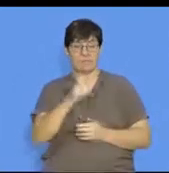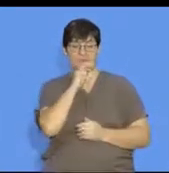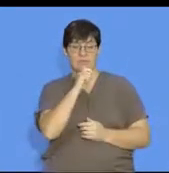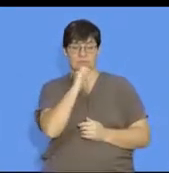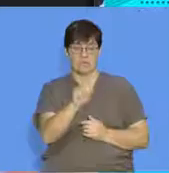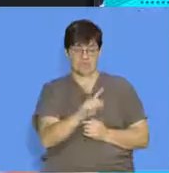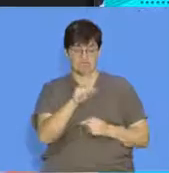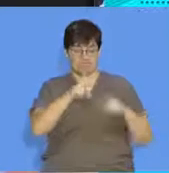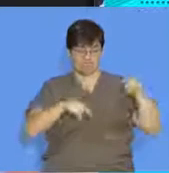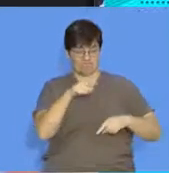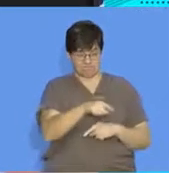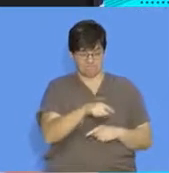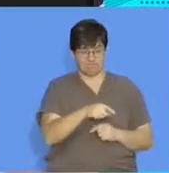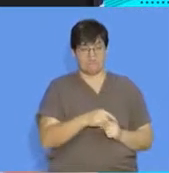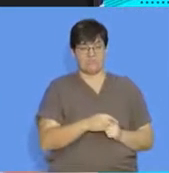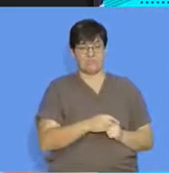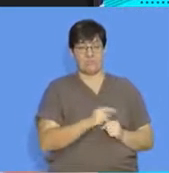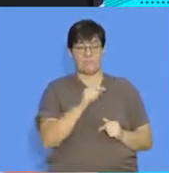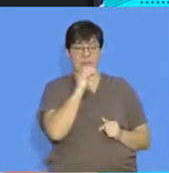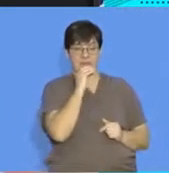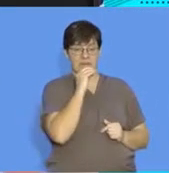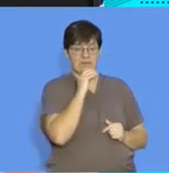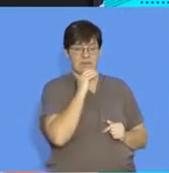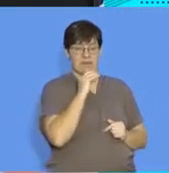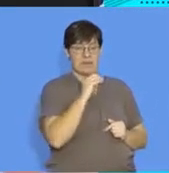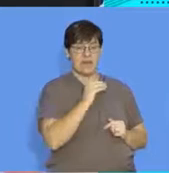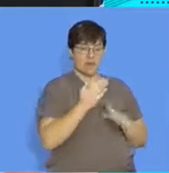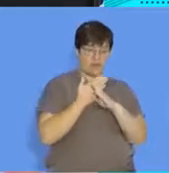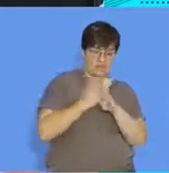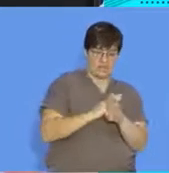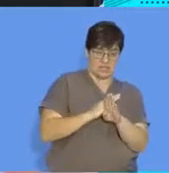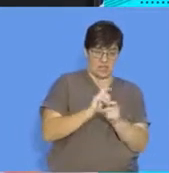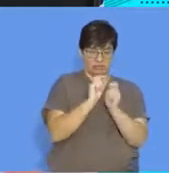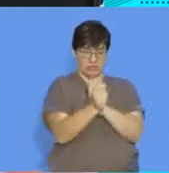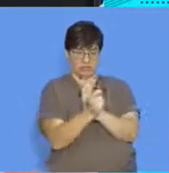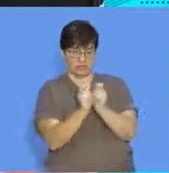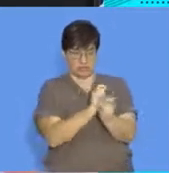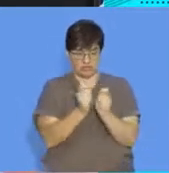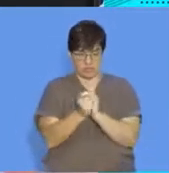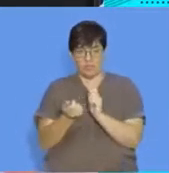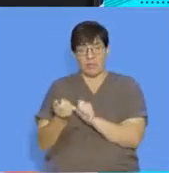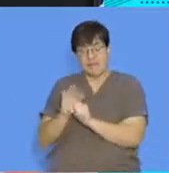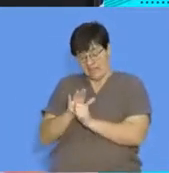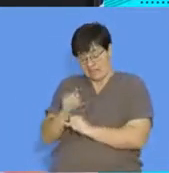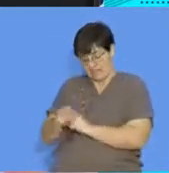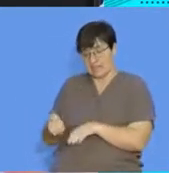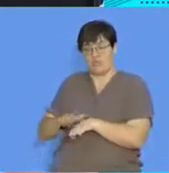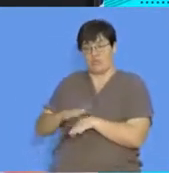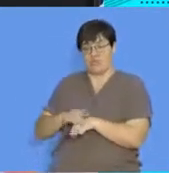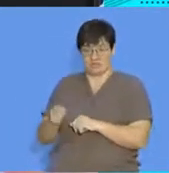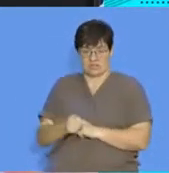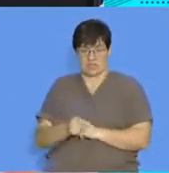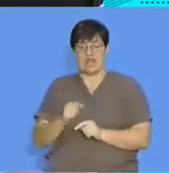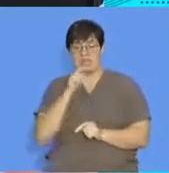going to use this variable resistor to actually change the magnitude of resistance, which will affect the current. And then as a result